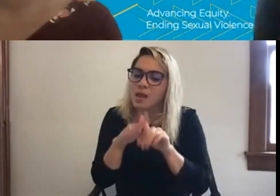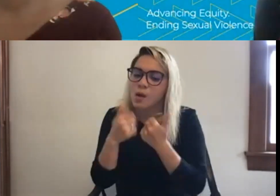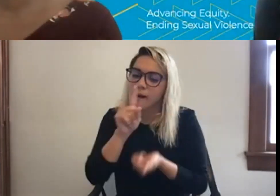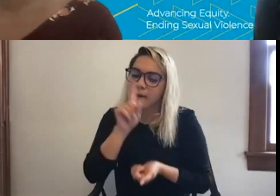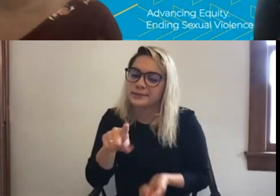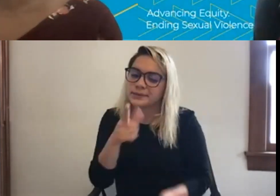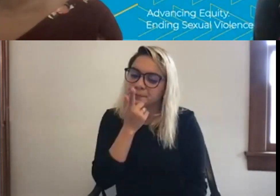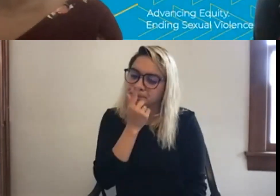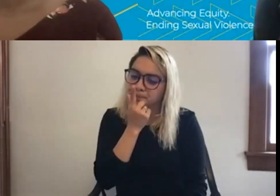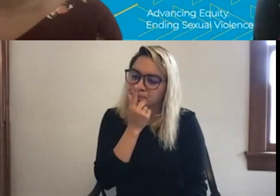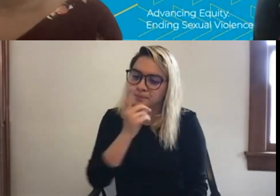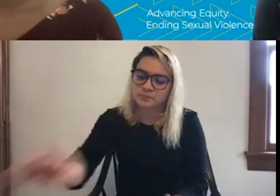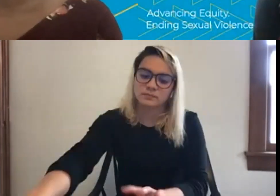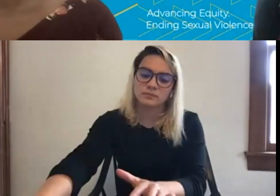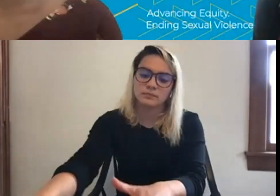this?